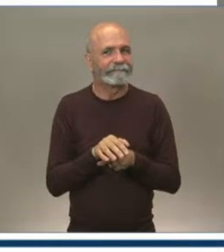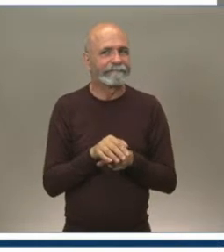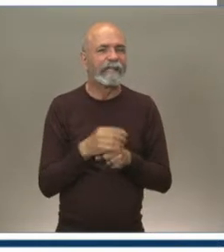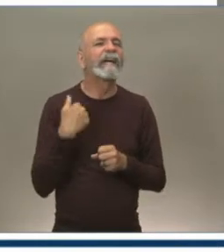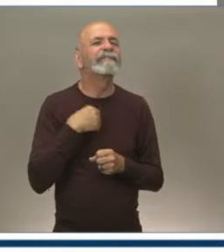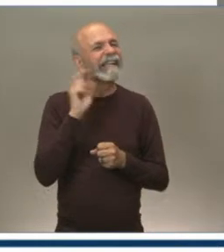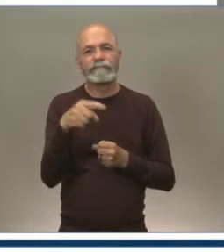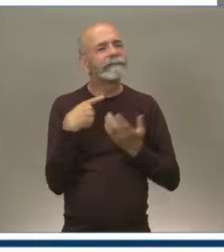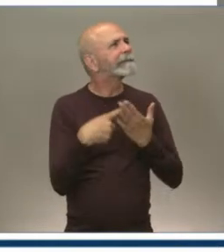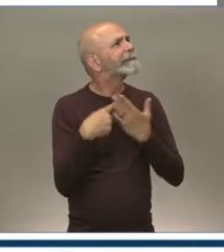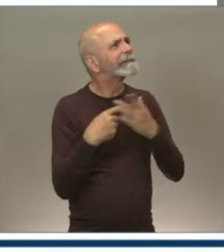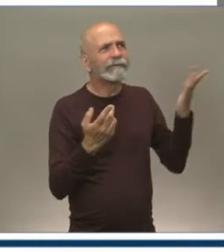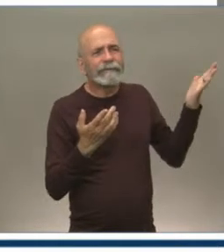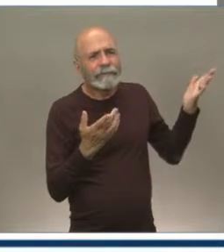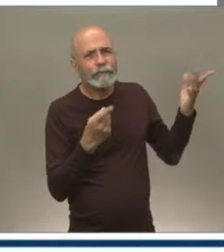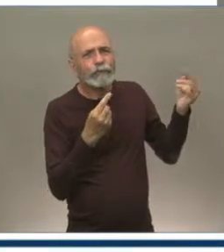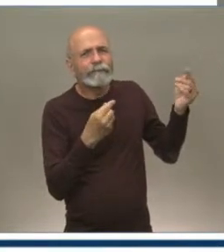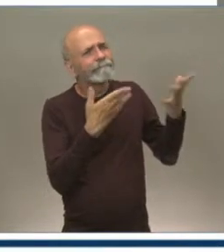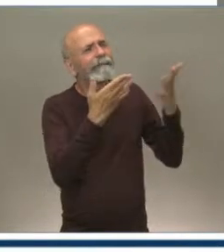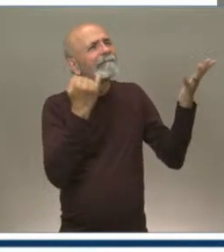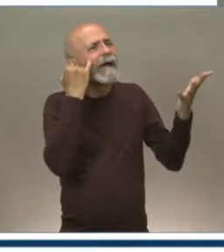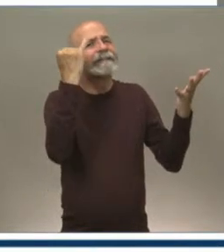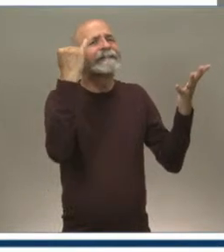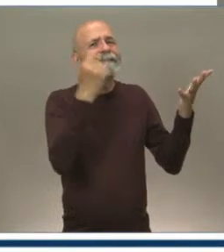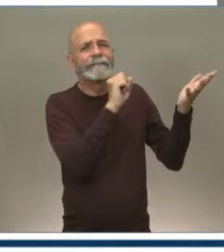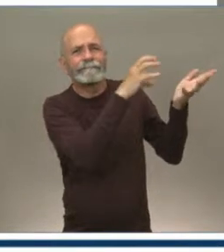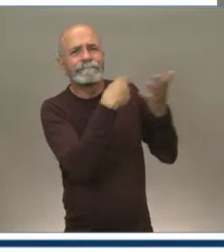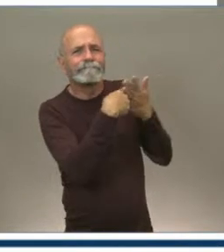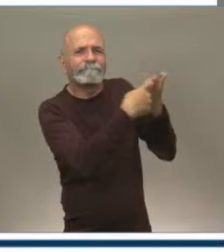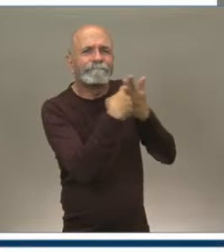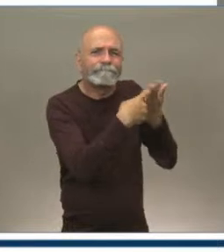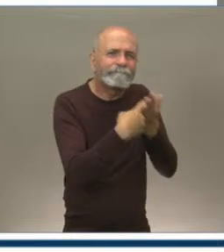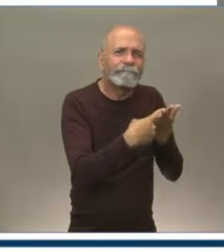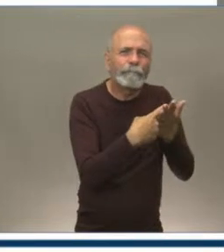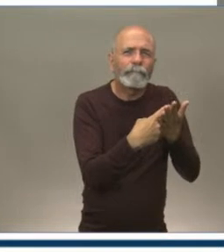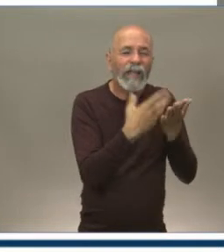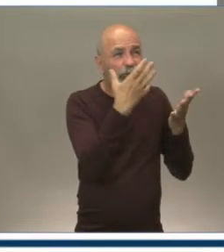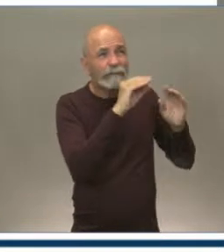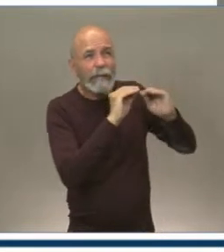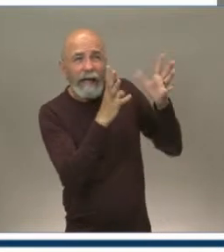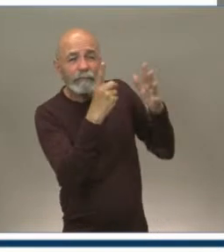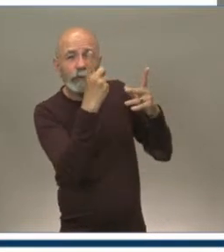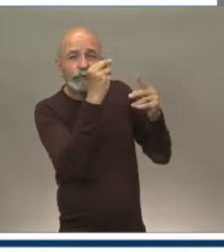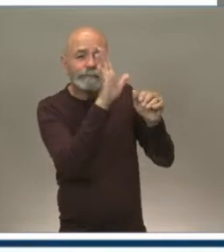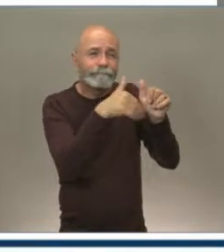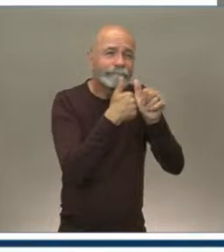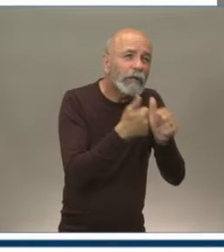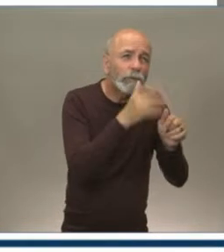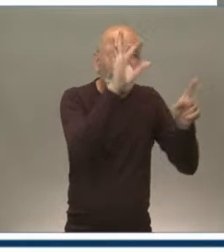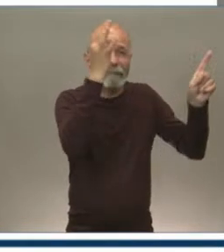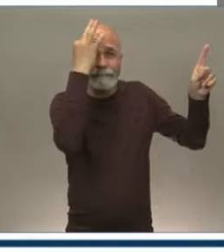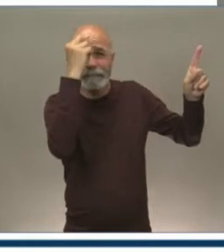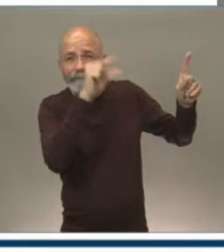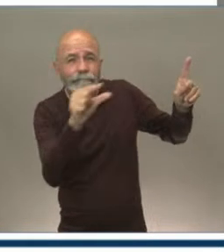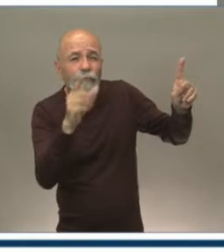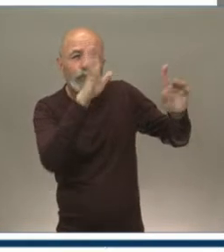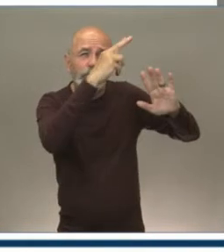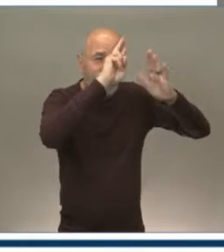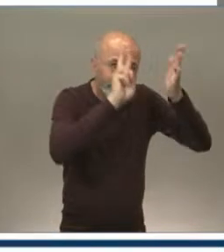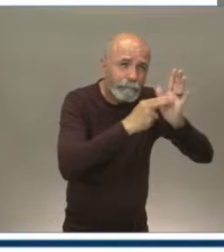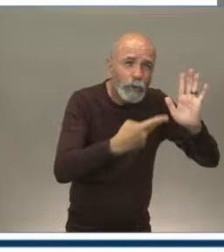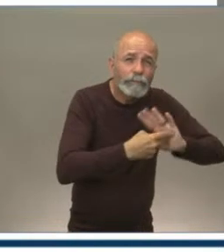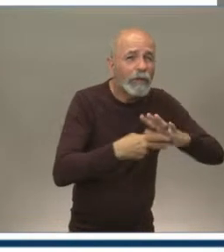federal, provincial, territorial level around to clarify what the federal government is meaning. But in my opinion, saying